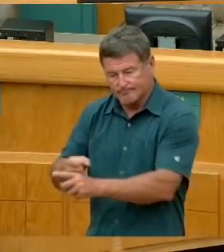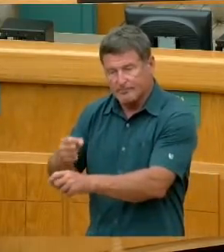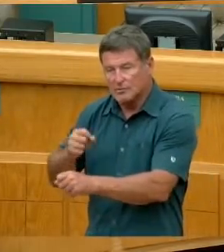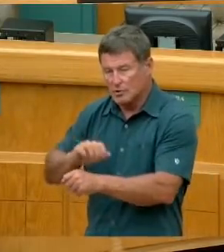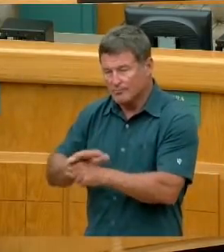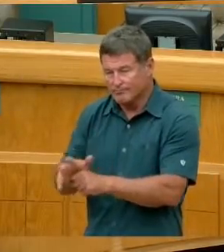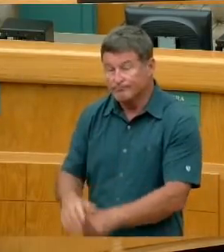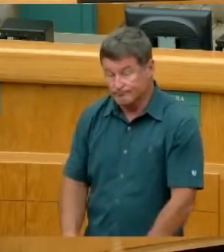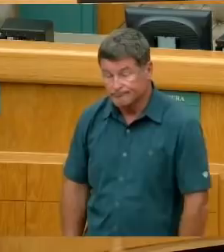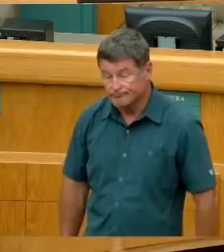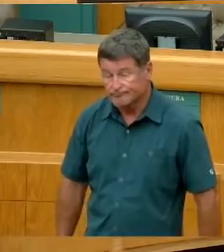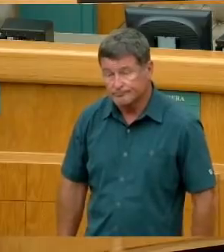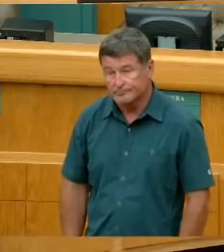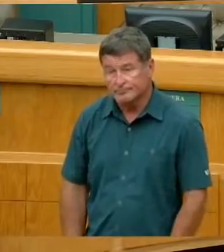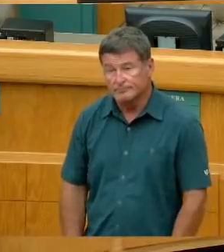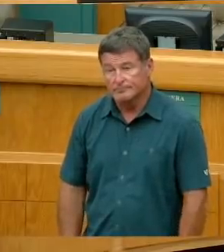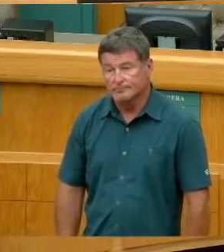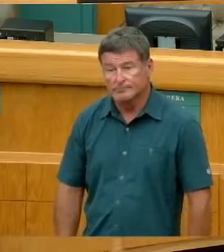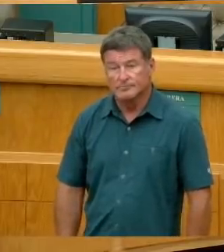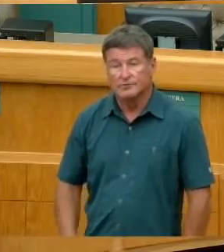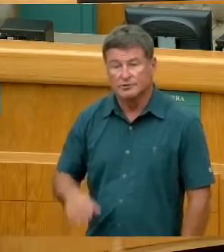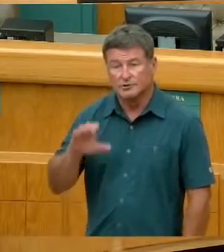employees.